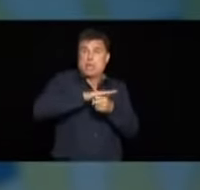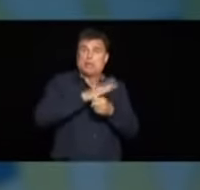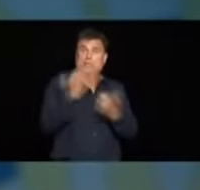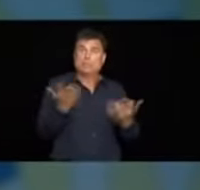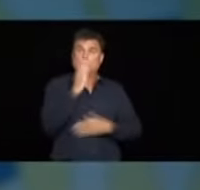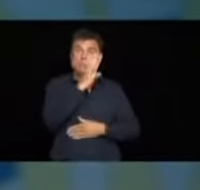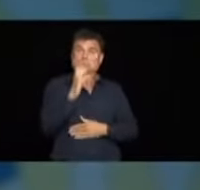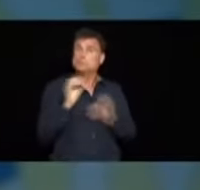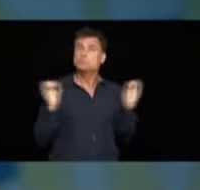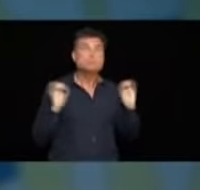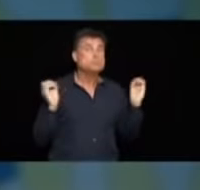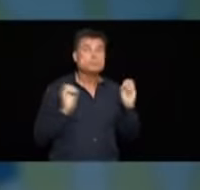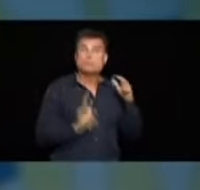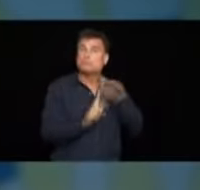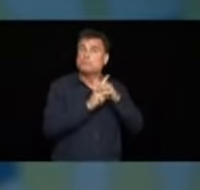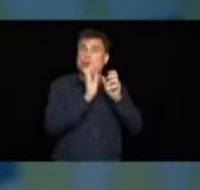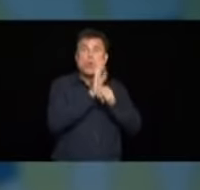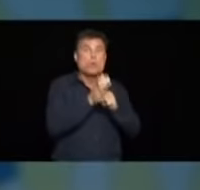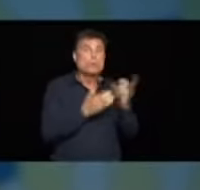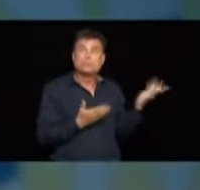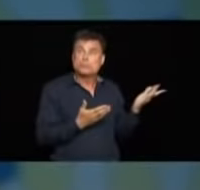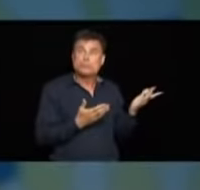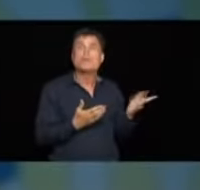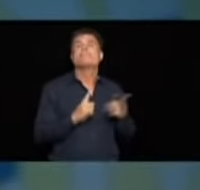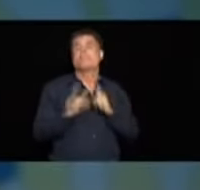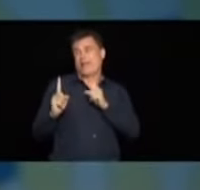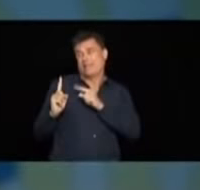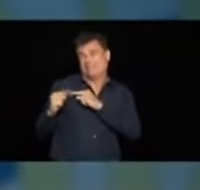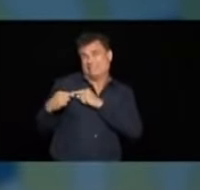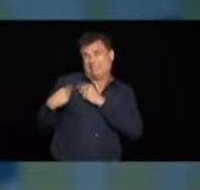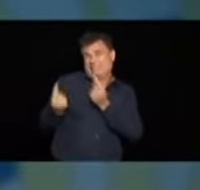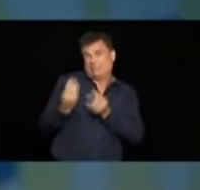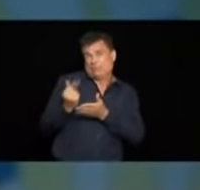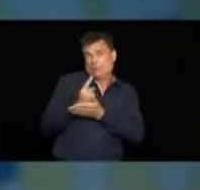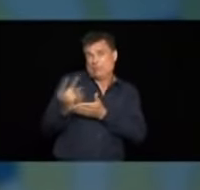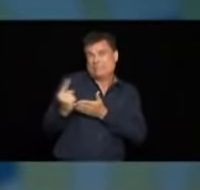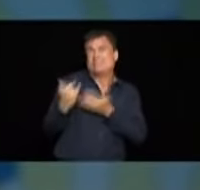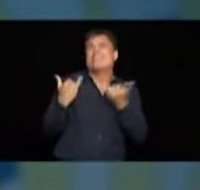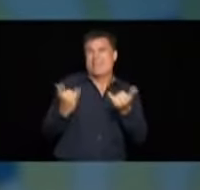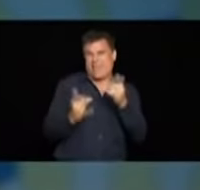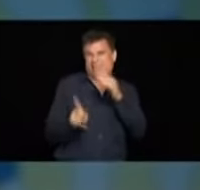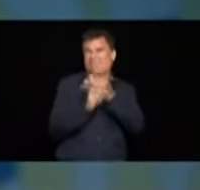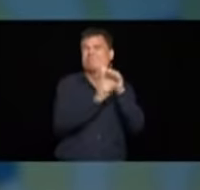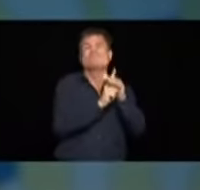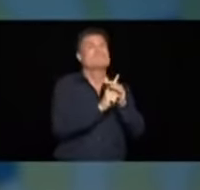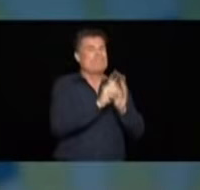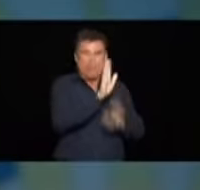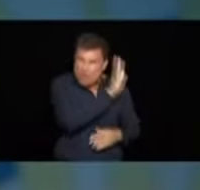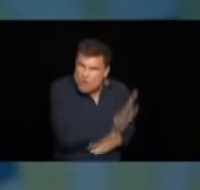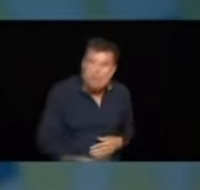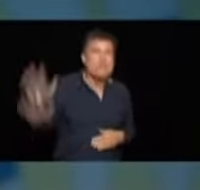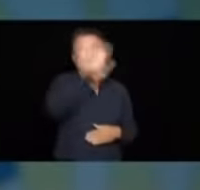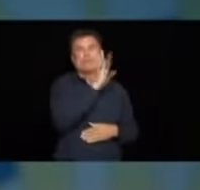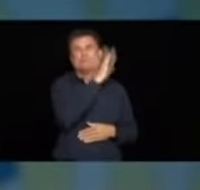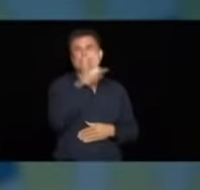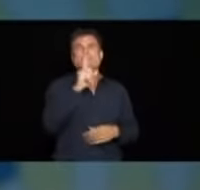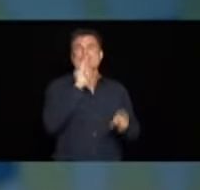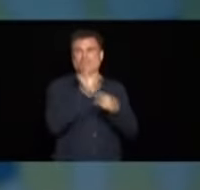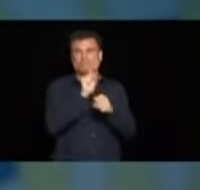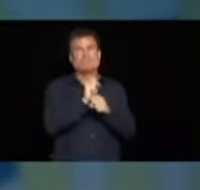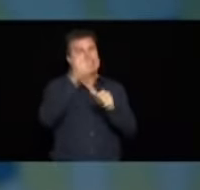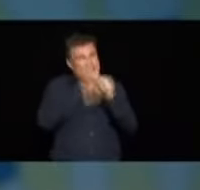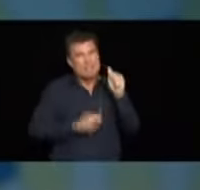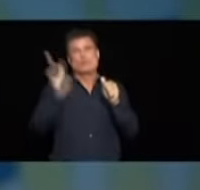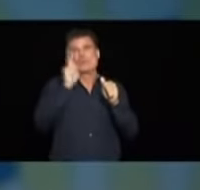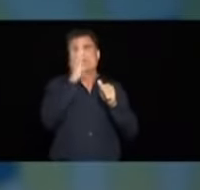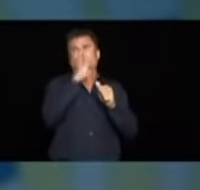this, of course, reflects the fact that this virus is still circulating. And when it is circulating anywhere, it means that all of our communities can be